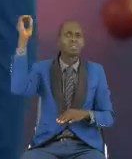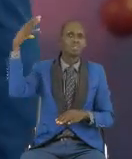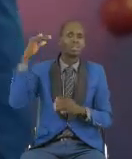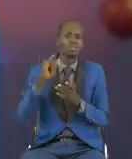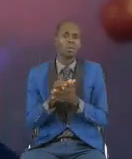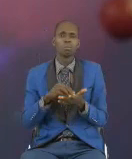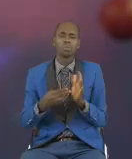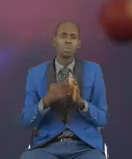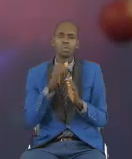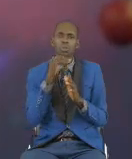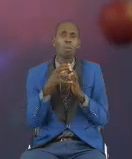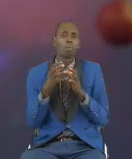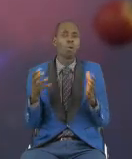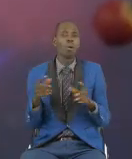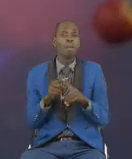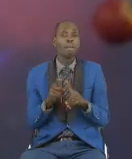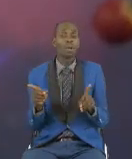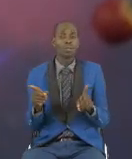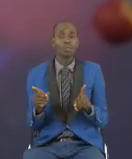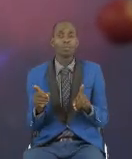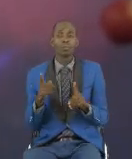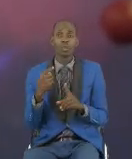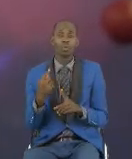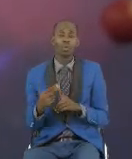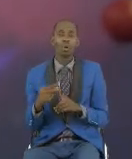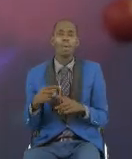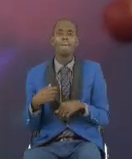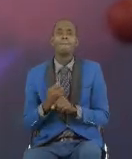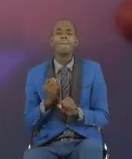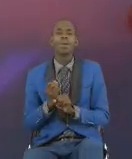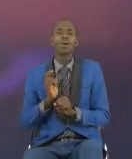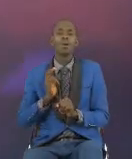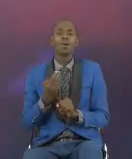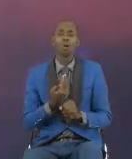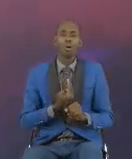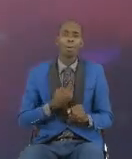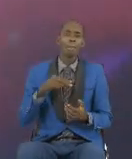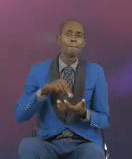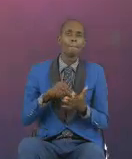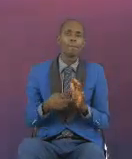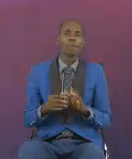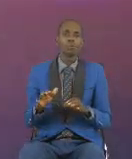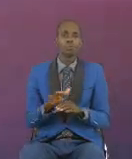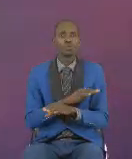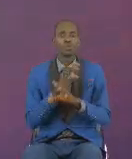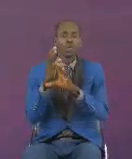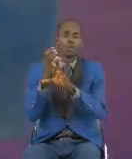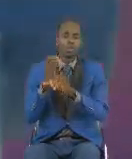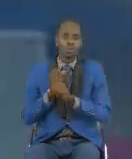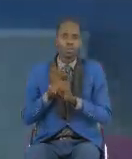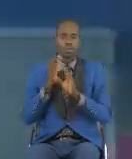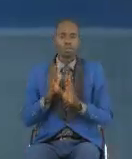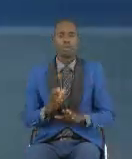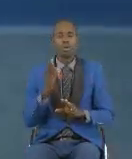But the word makes us purposeful, possessors of the wonders of his